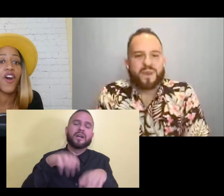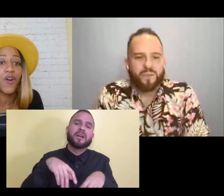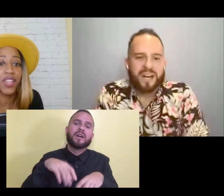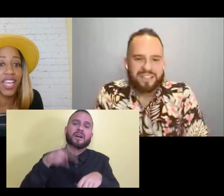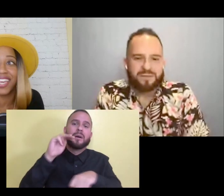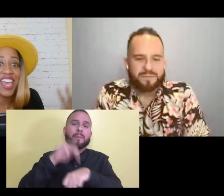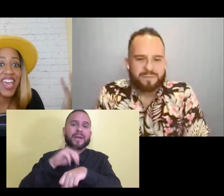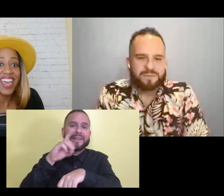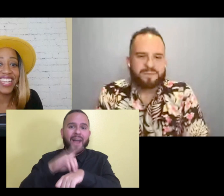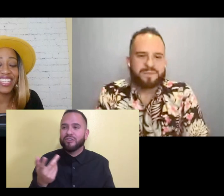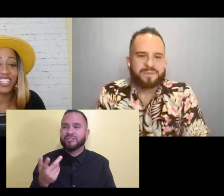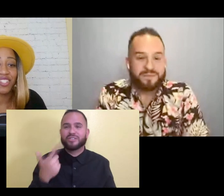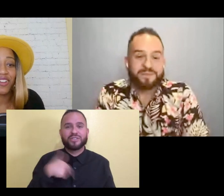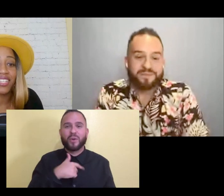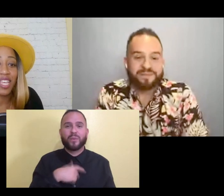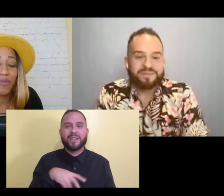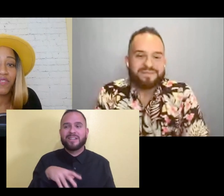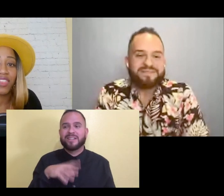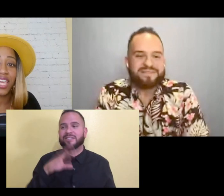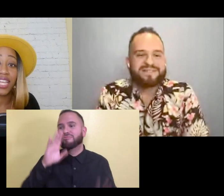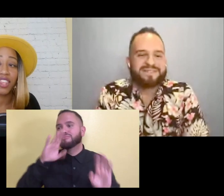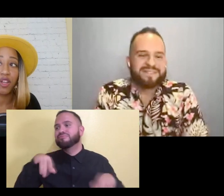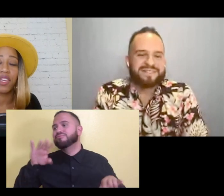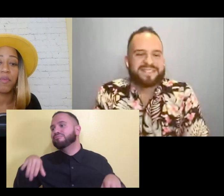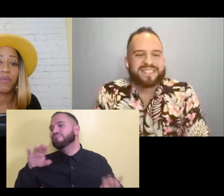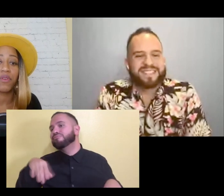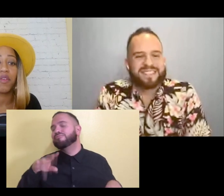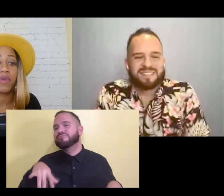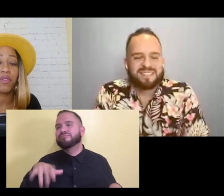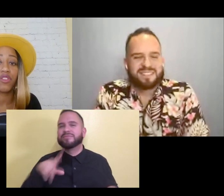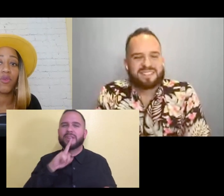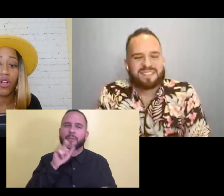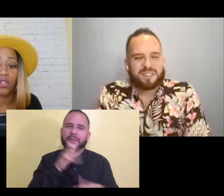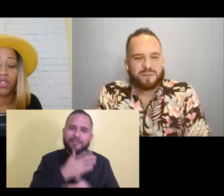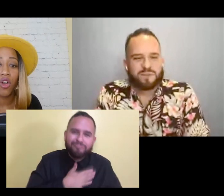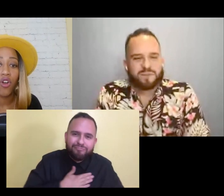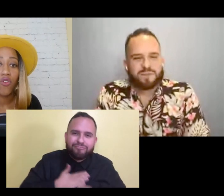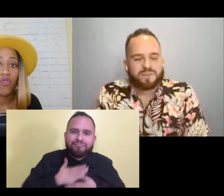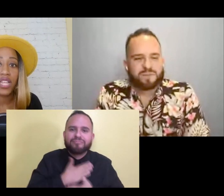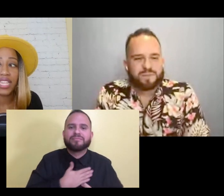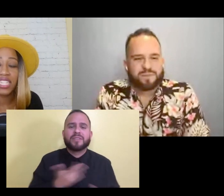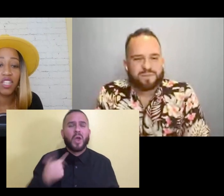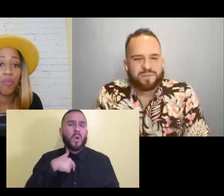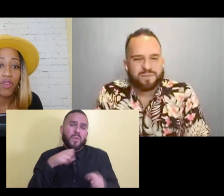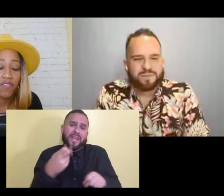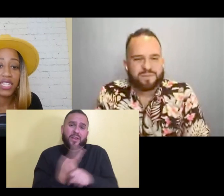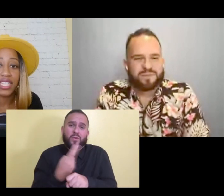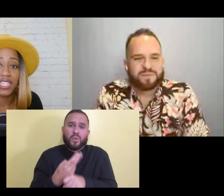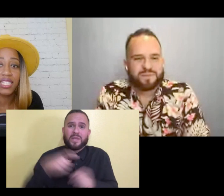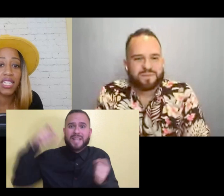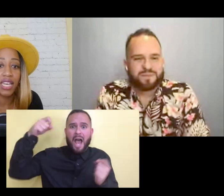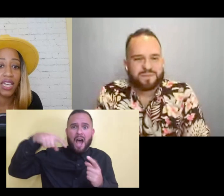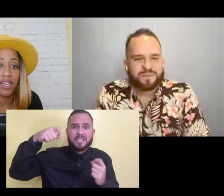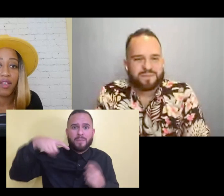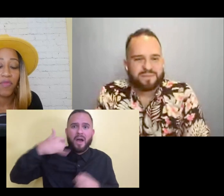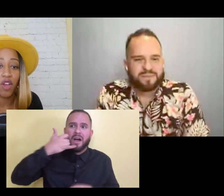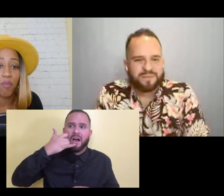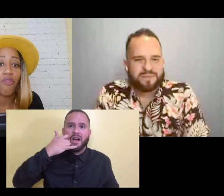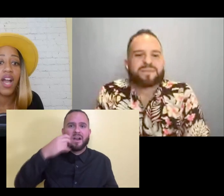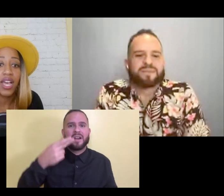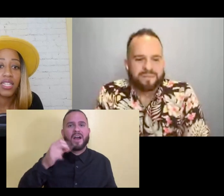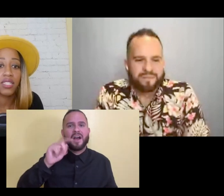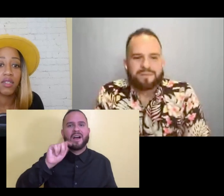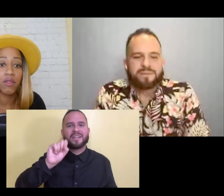on our Right. phone. Like it's crazy, and we don't even think like there are other people in the world who like this is a privilege. Like this is like